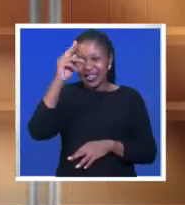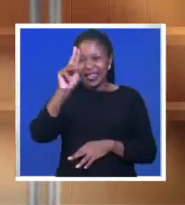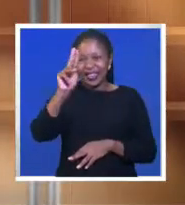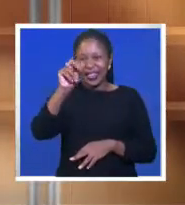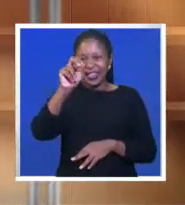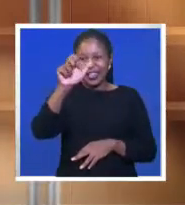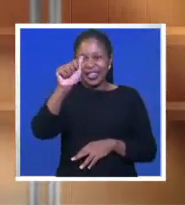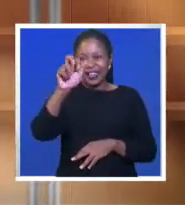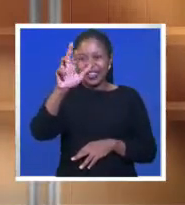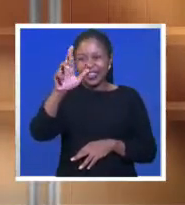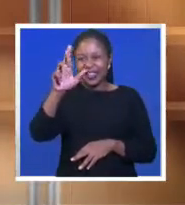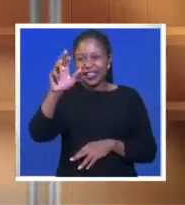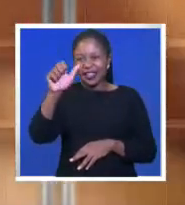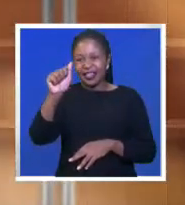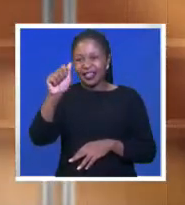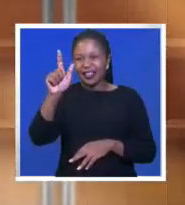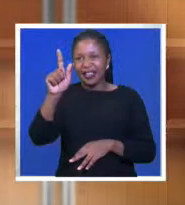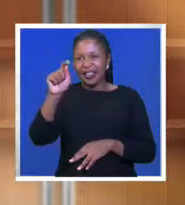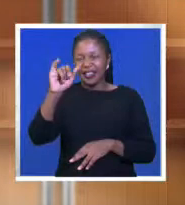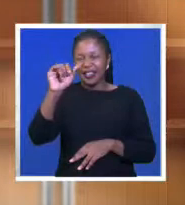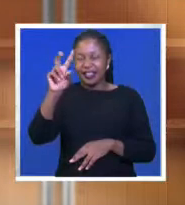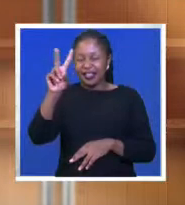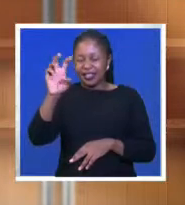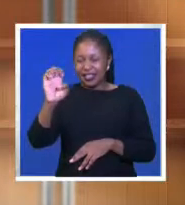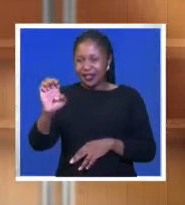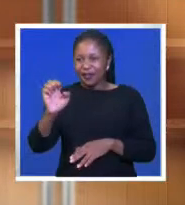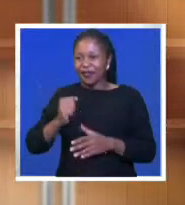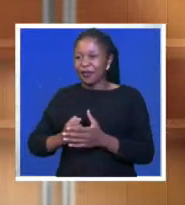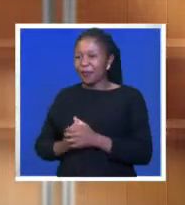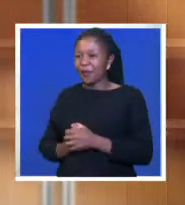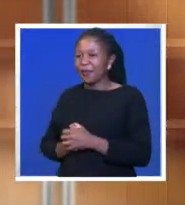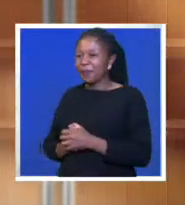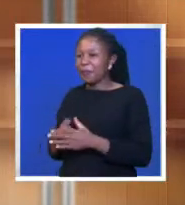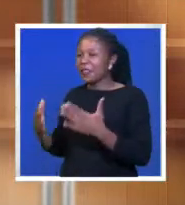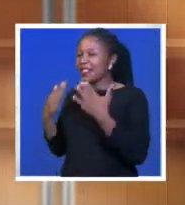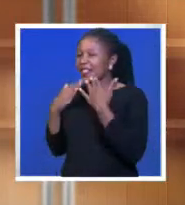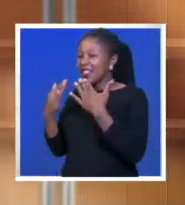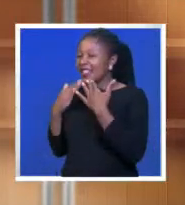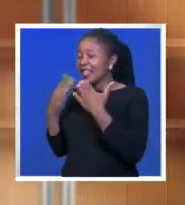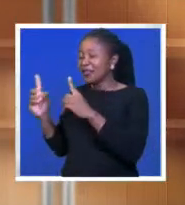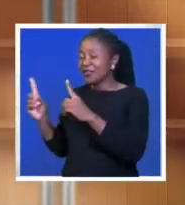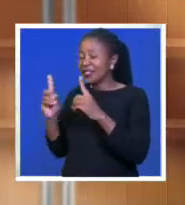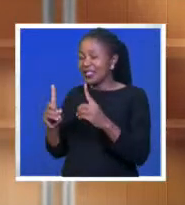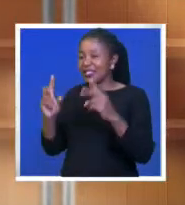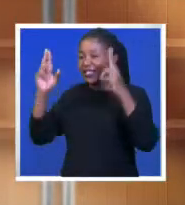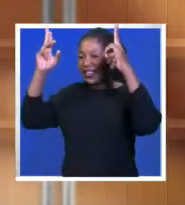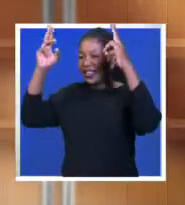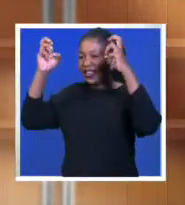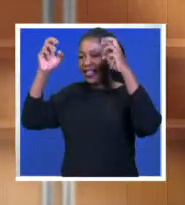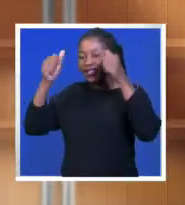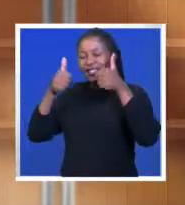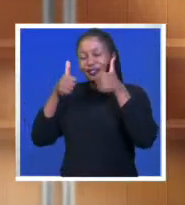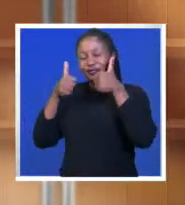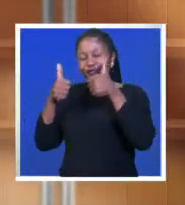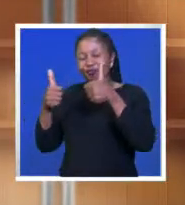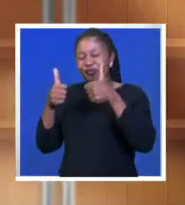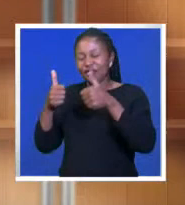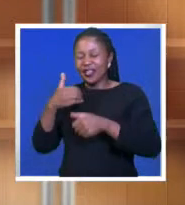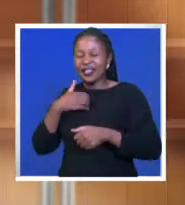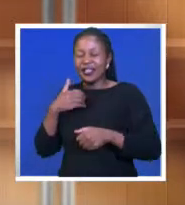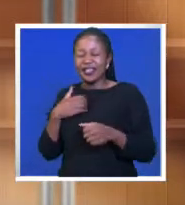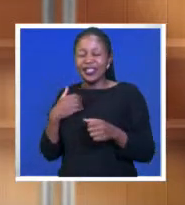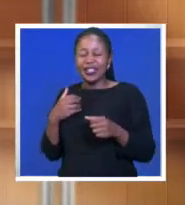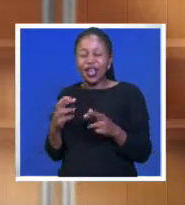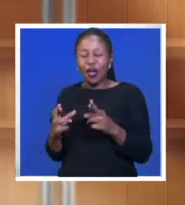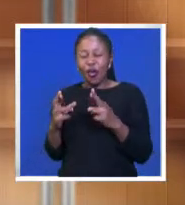text. Thank you, Nowazi. Thank you very much, Futhi, for your lesson. It was really, really wonderful. We really enjoyed it, and we hope the Form 4s back at home